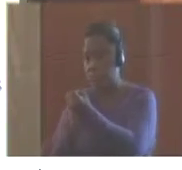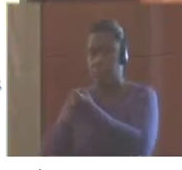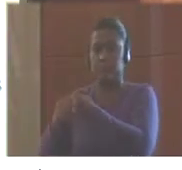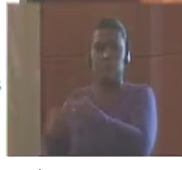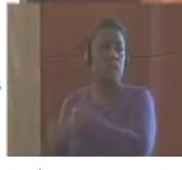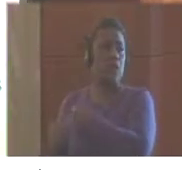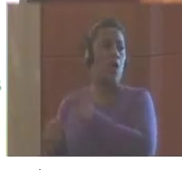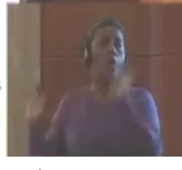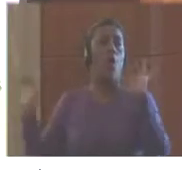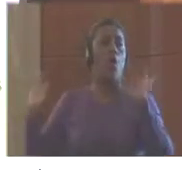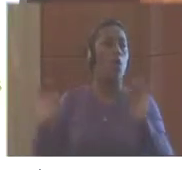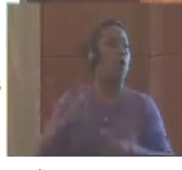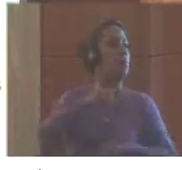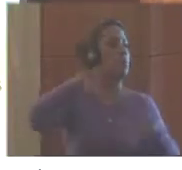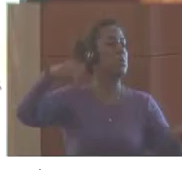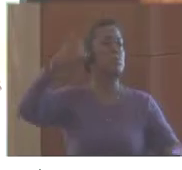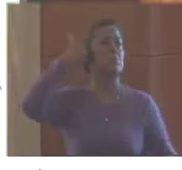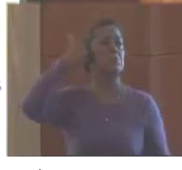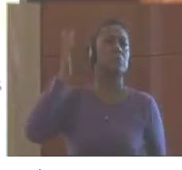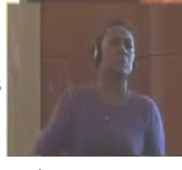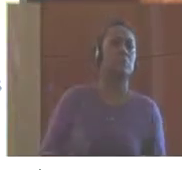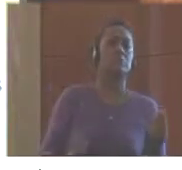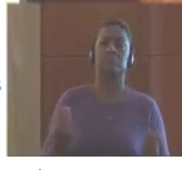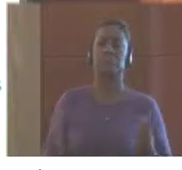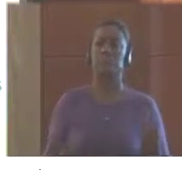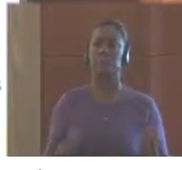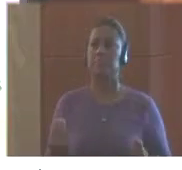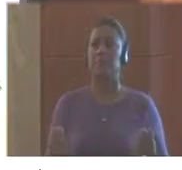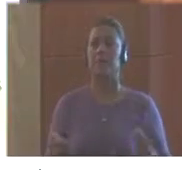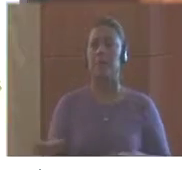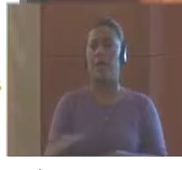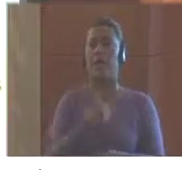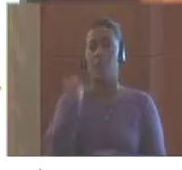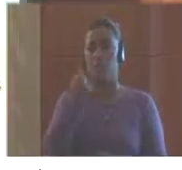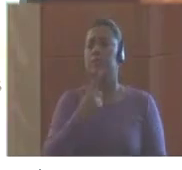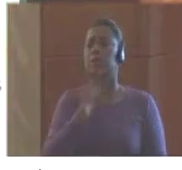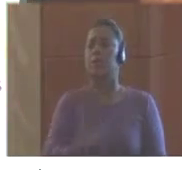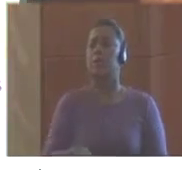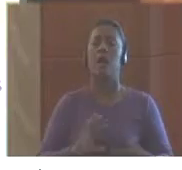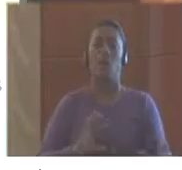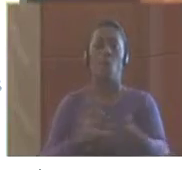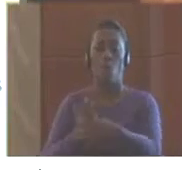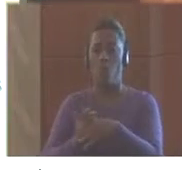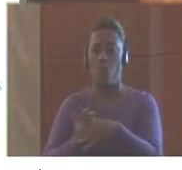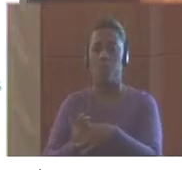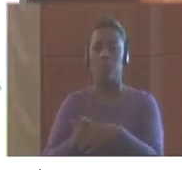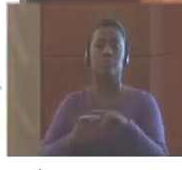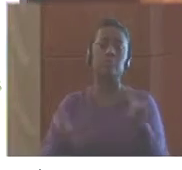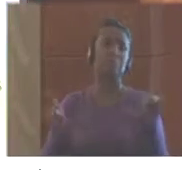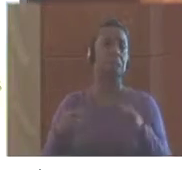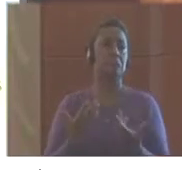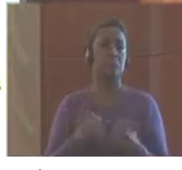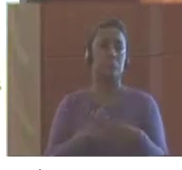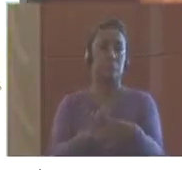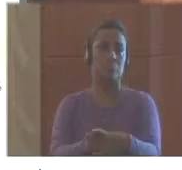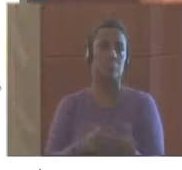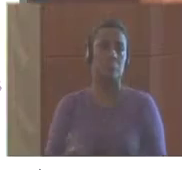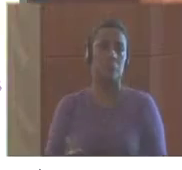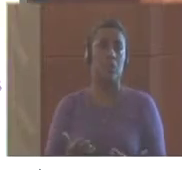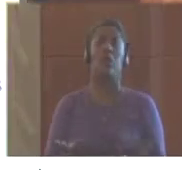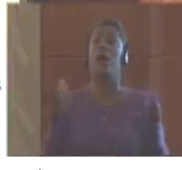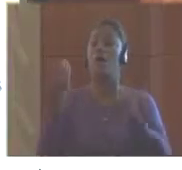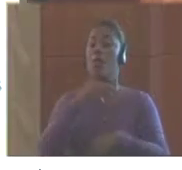really supporting the local governments, and that is in the discourse they are asking for